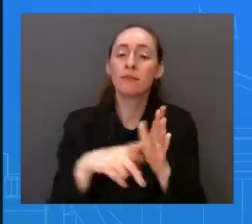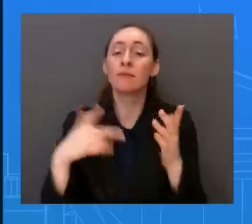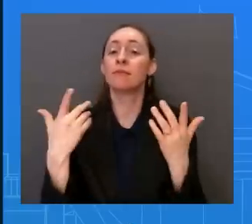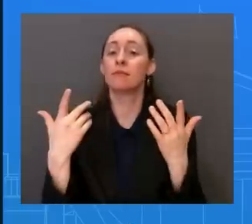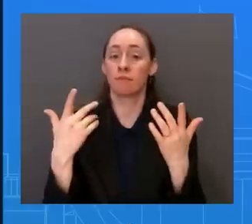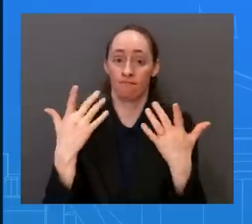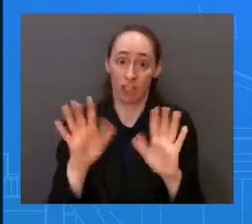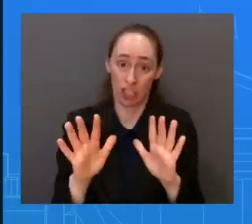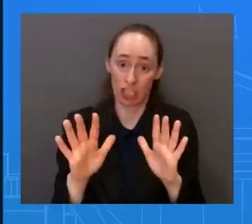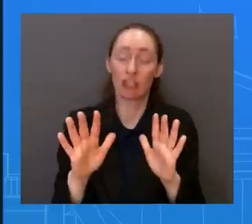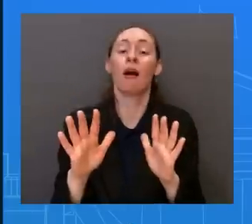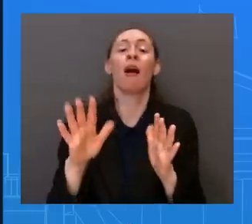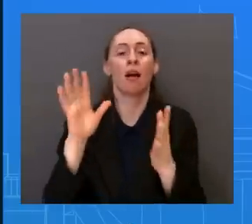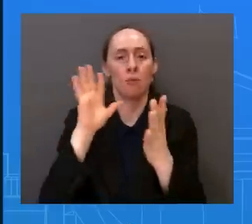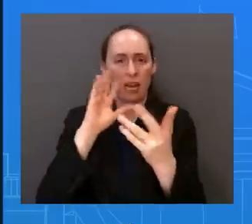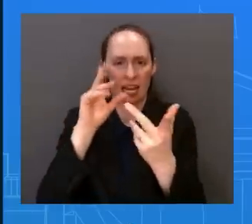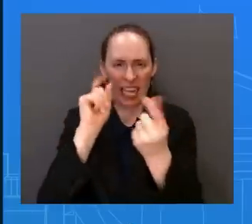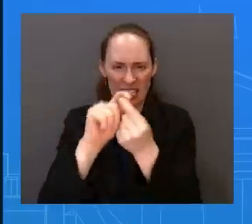budget.